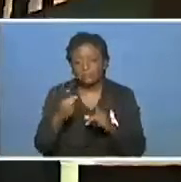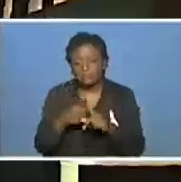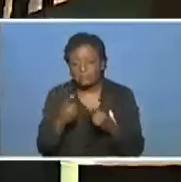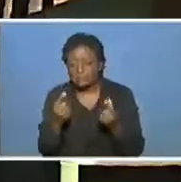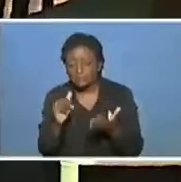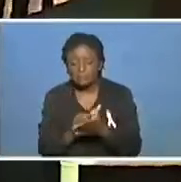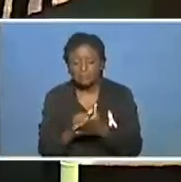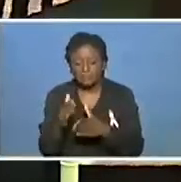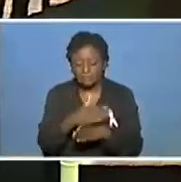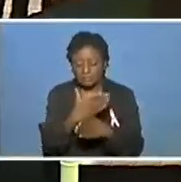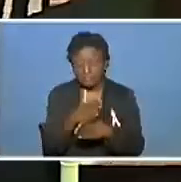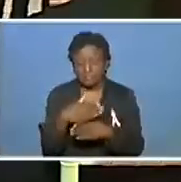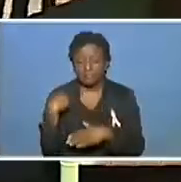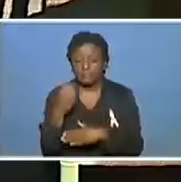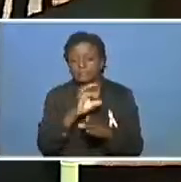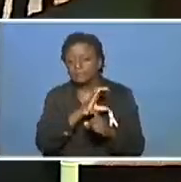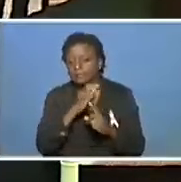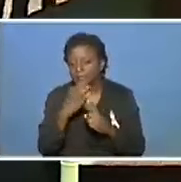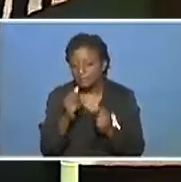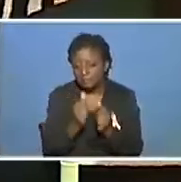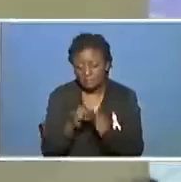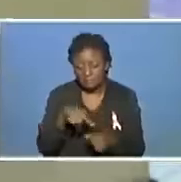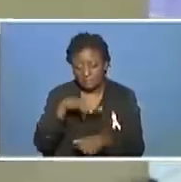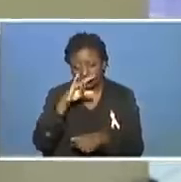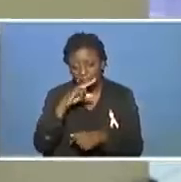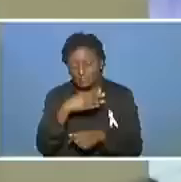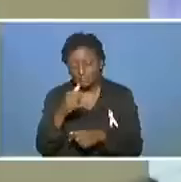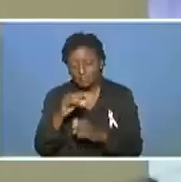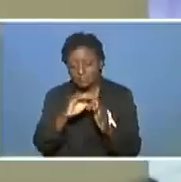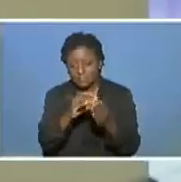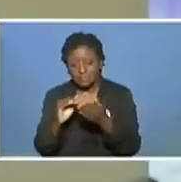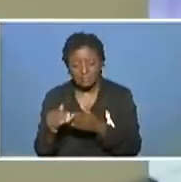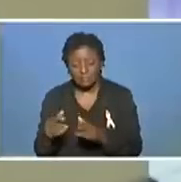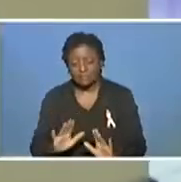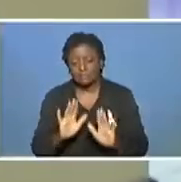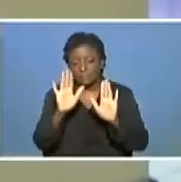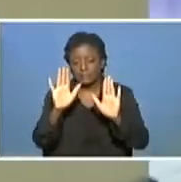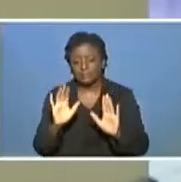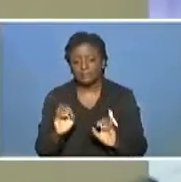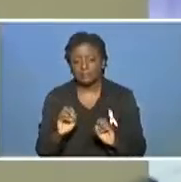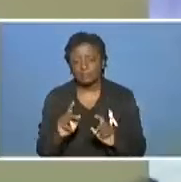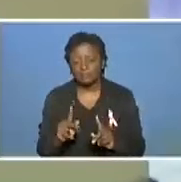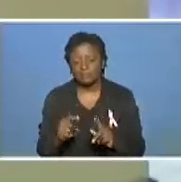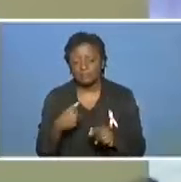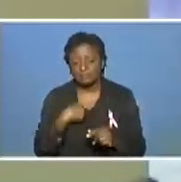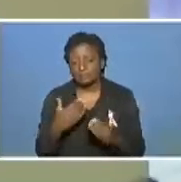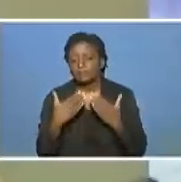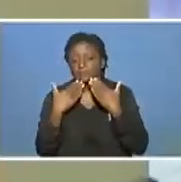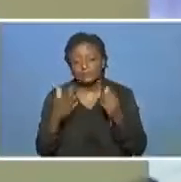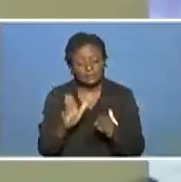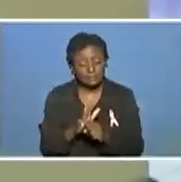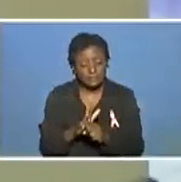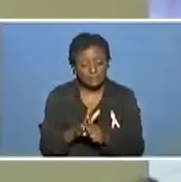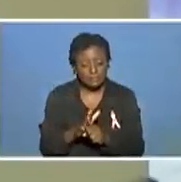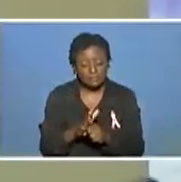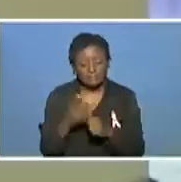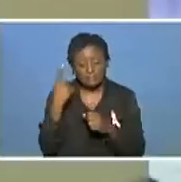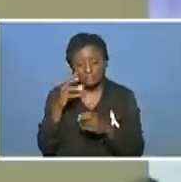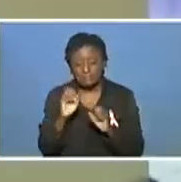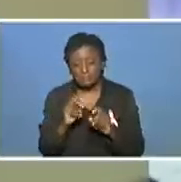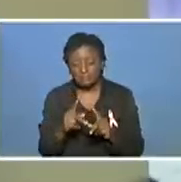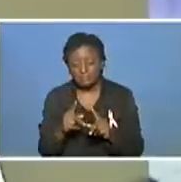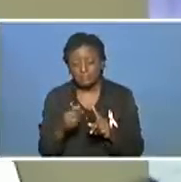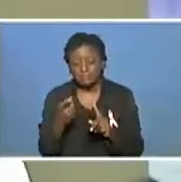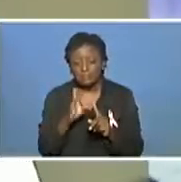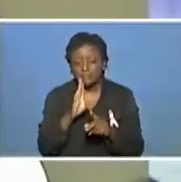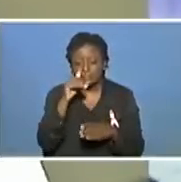culture with our kids and with our communities. Amazing opportunity. I'm so thankful and grateful for the opportunity to be a part of, the